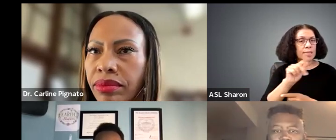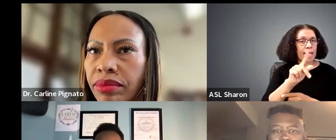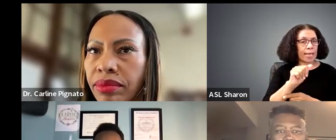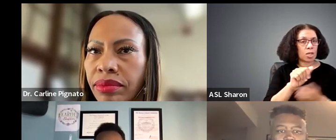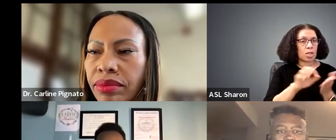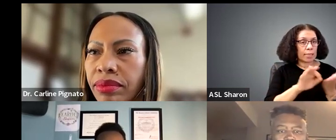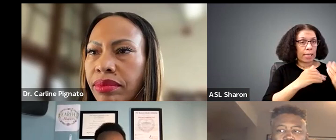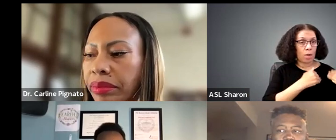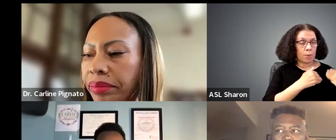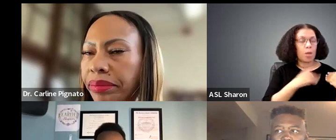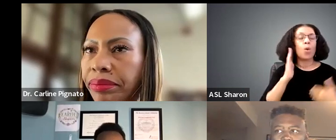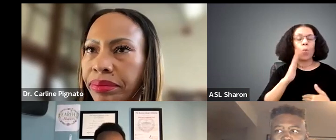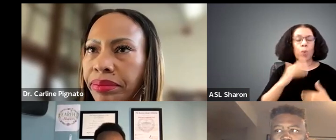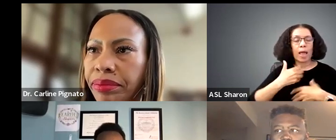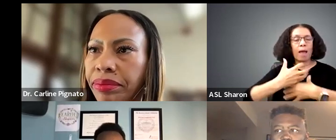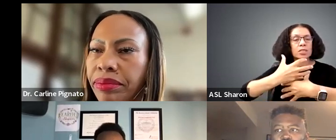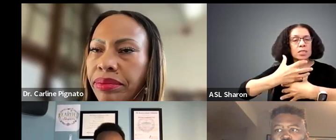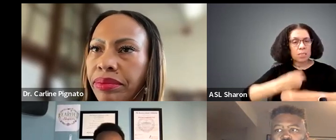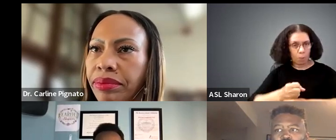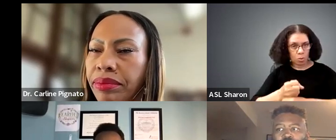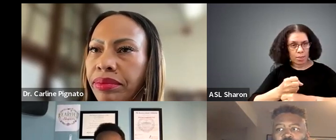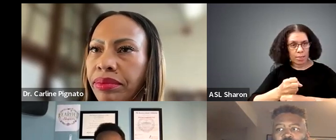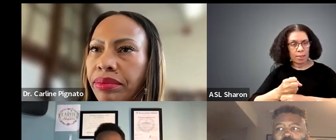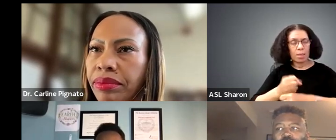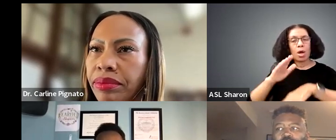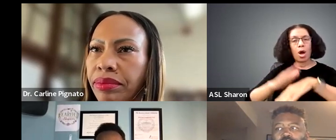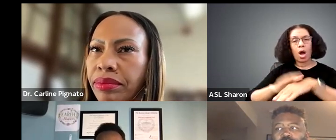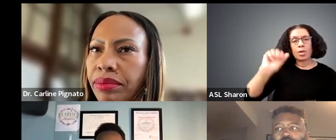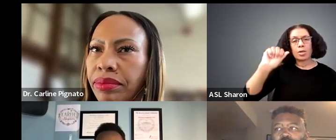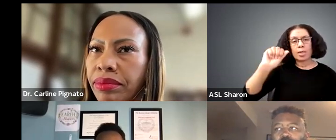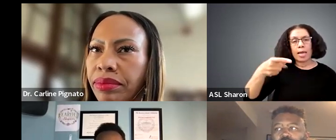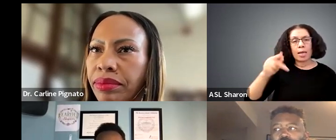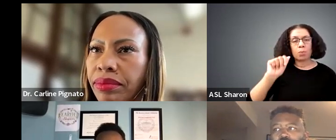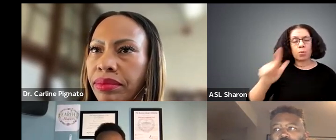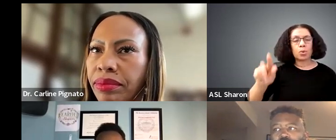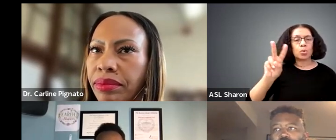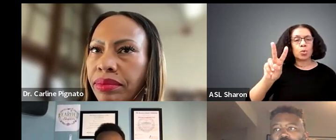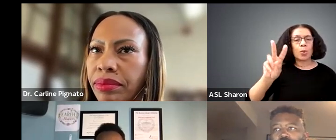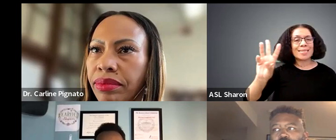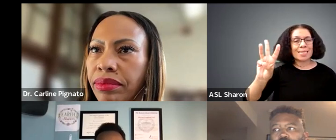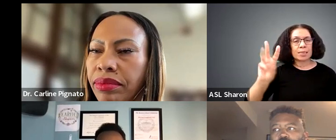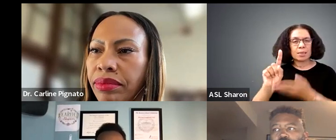this committee a summary of the survey results at our April 26th meeting. That's next week.